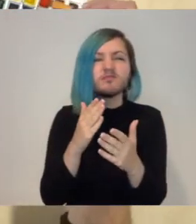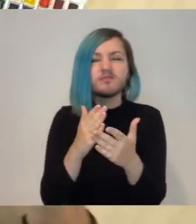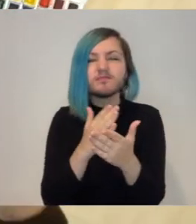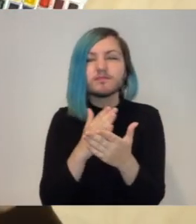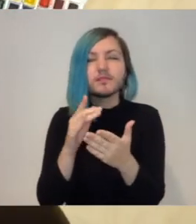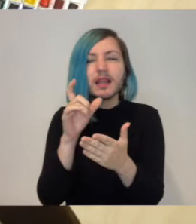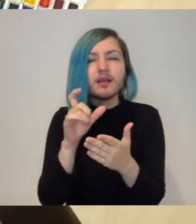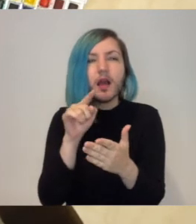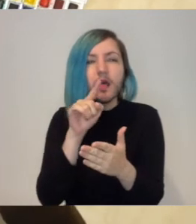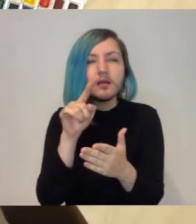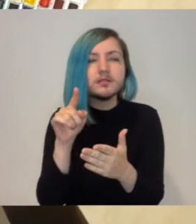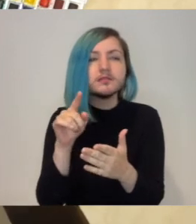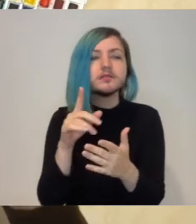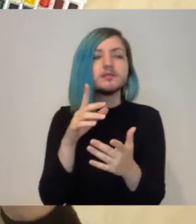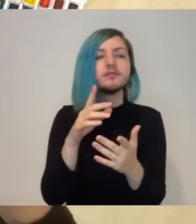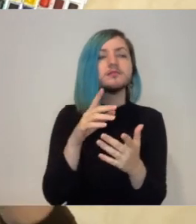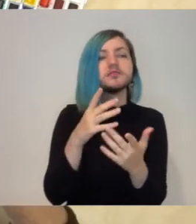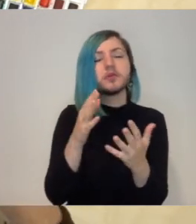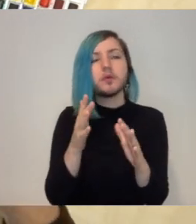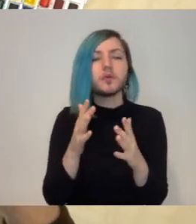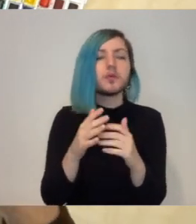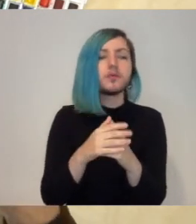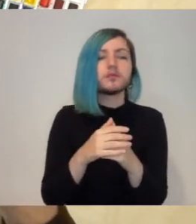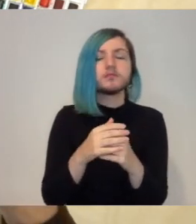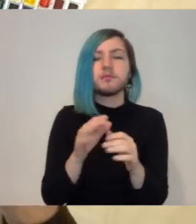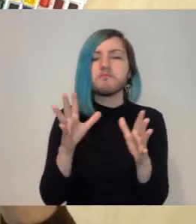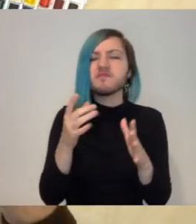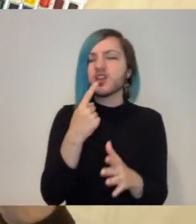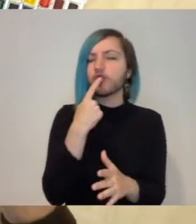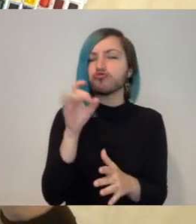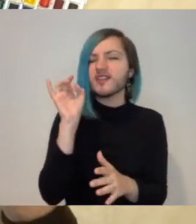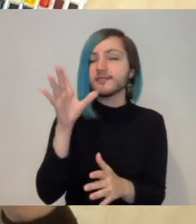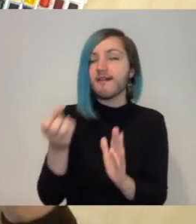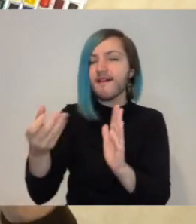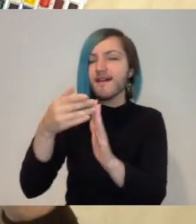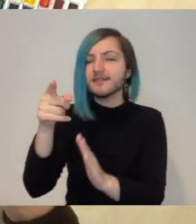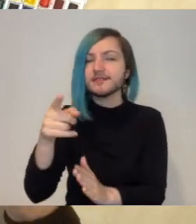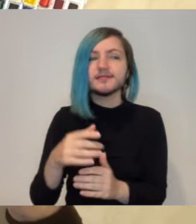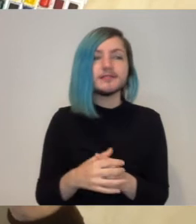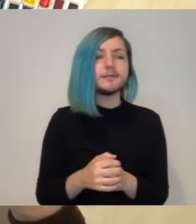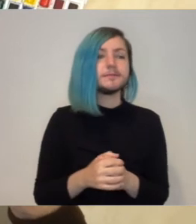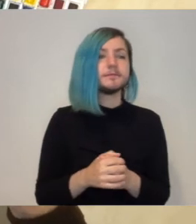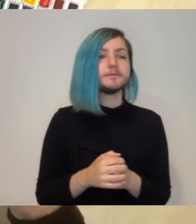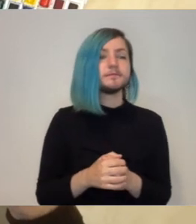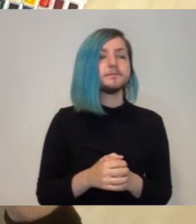got some kind of big red star going on here, or